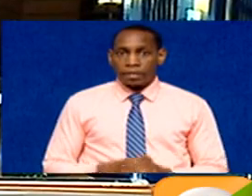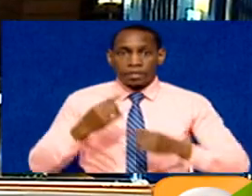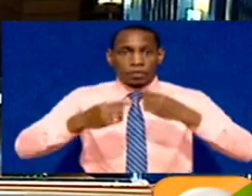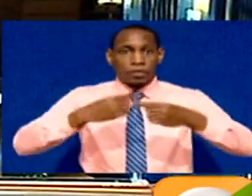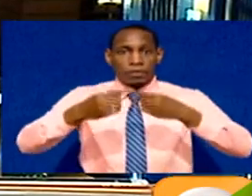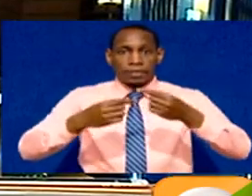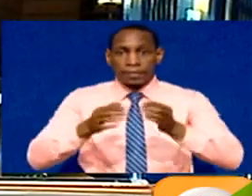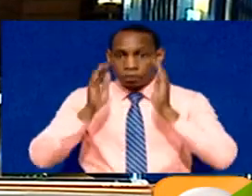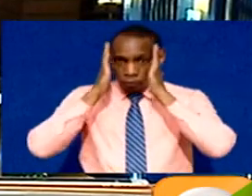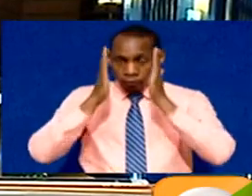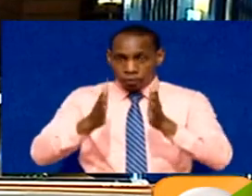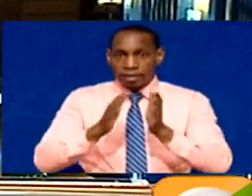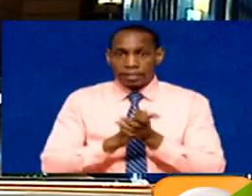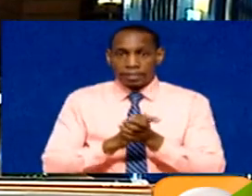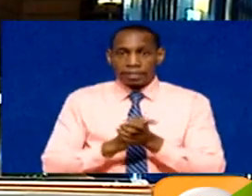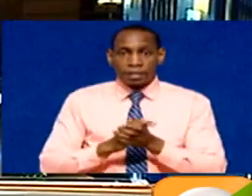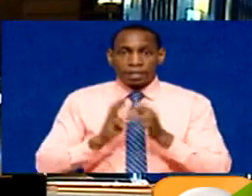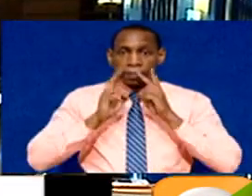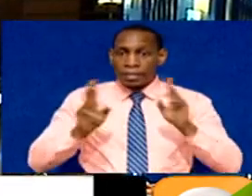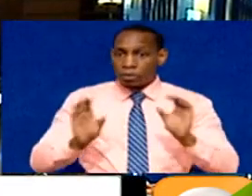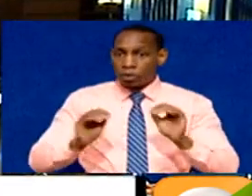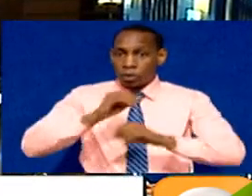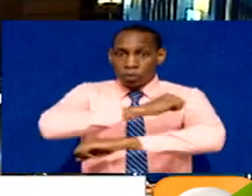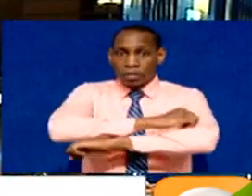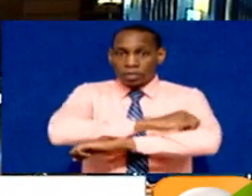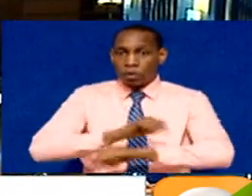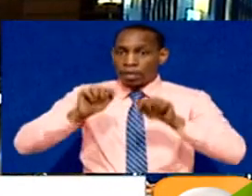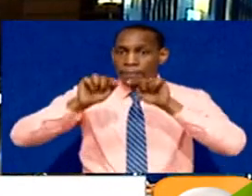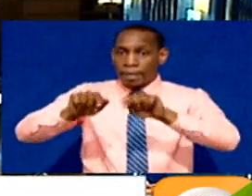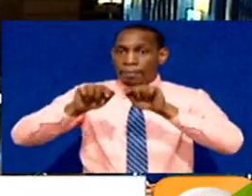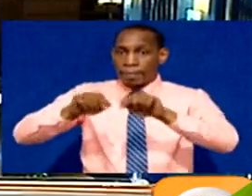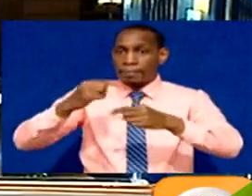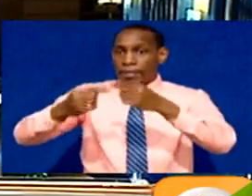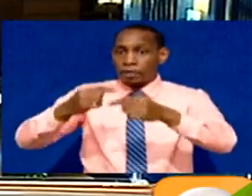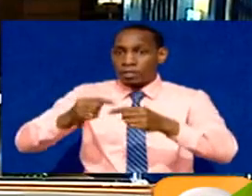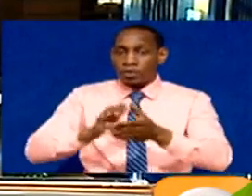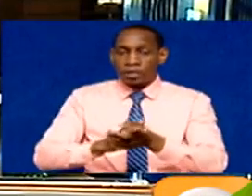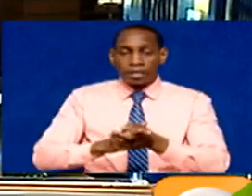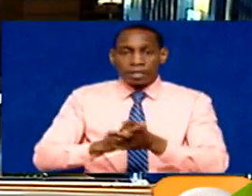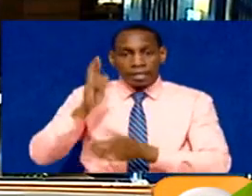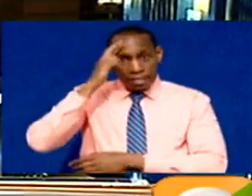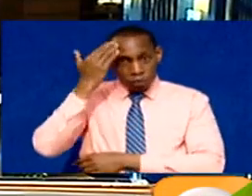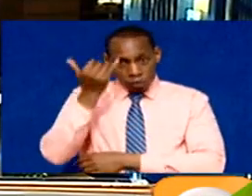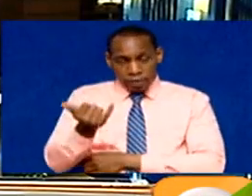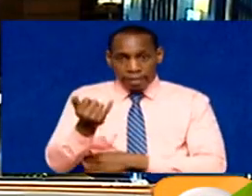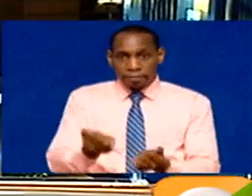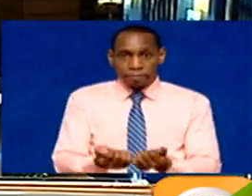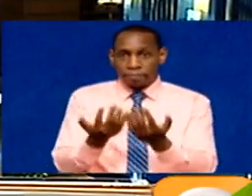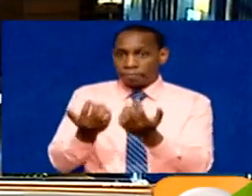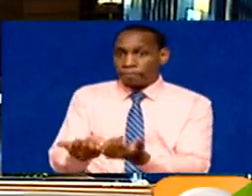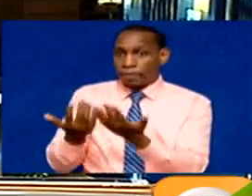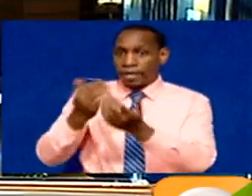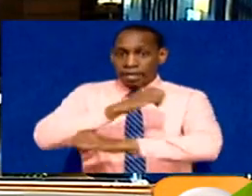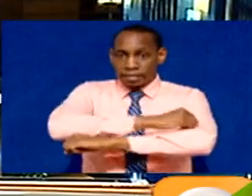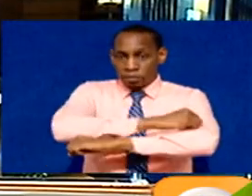Now continue with our focus on the unrest in schools and the blame game on what exactly are the factors fueling the recent